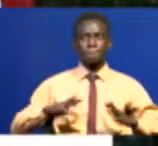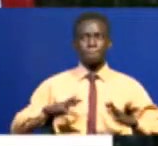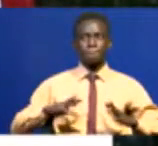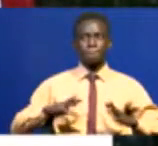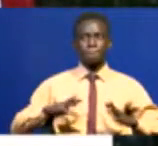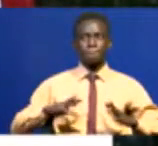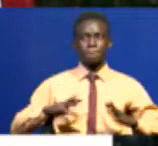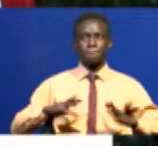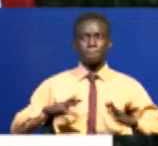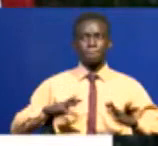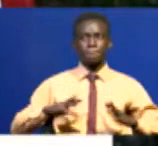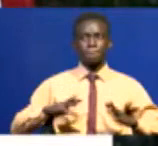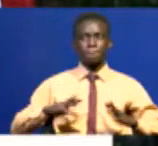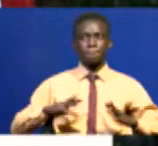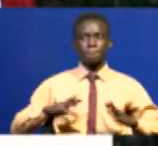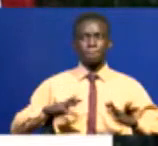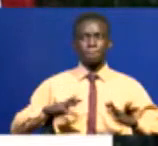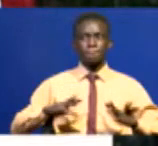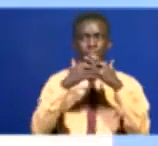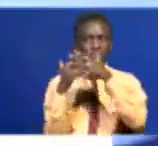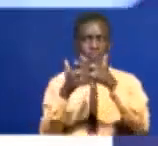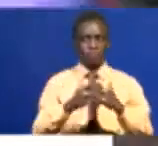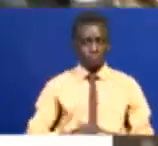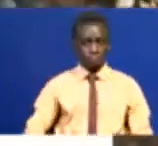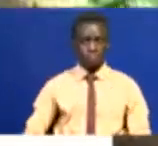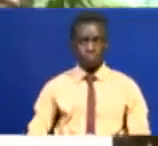artifacts from the United